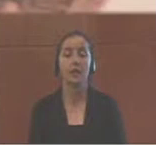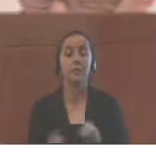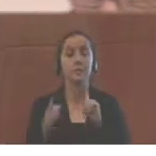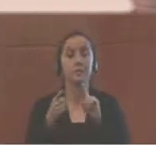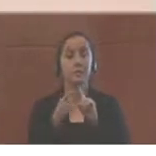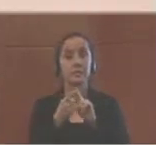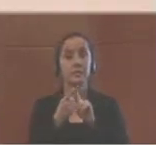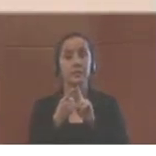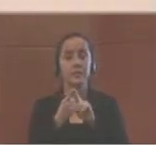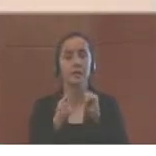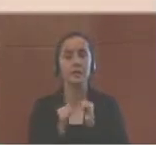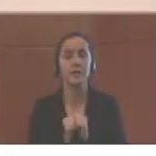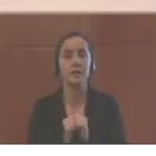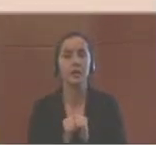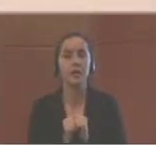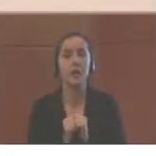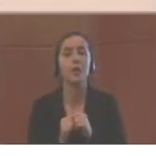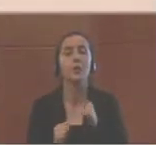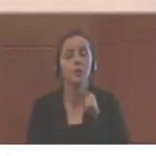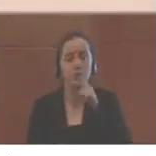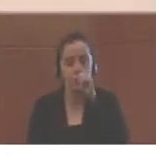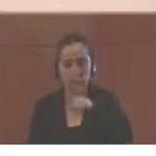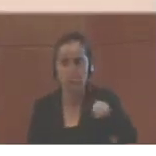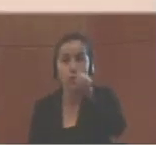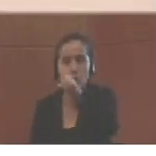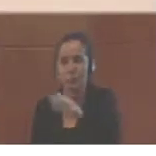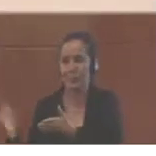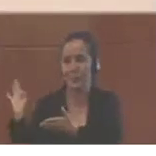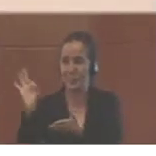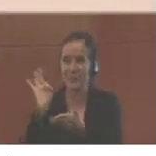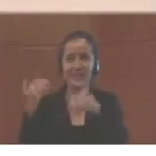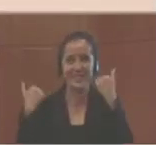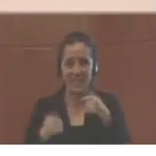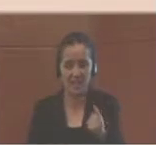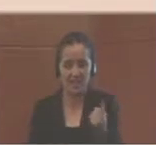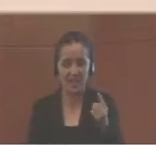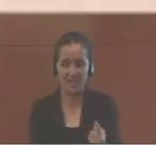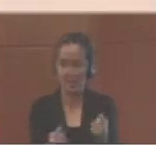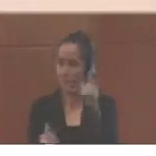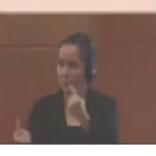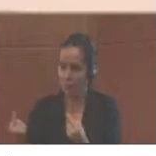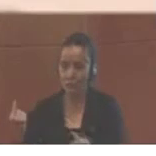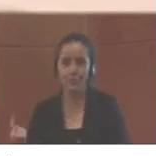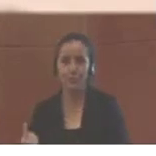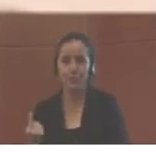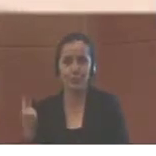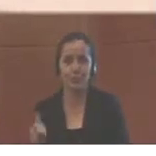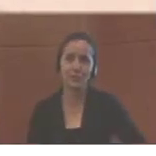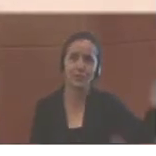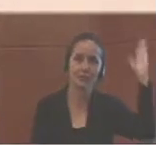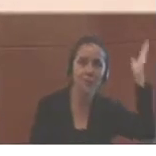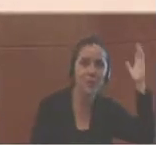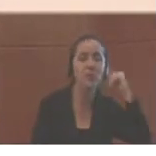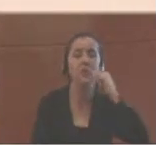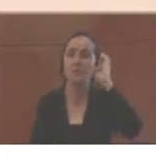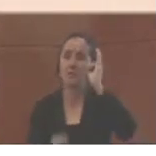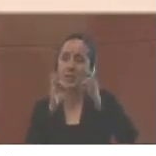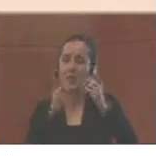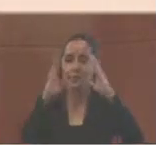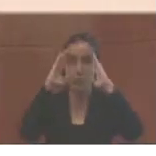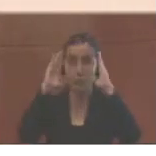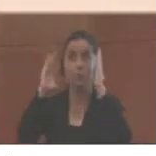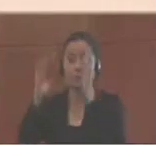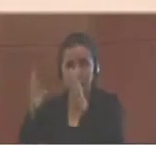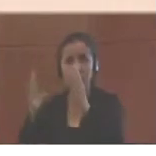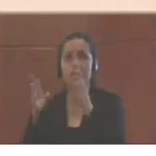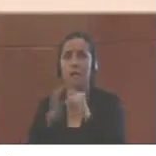Thank you very much. First of all, I would like all of the representatives that have issued